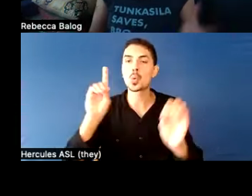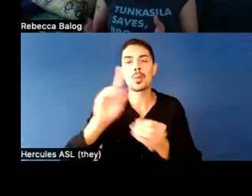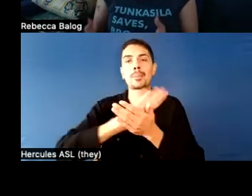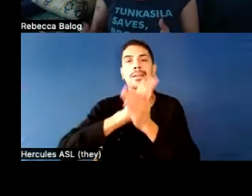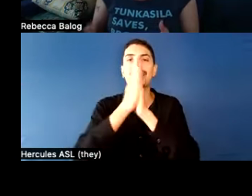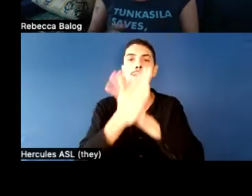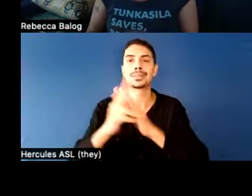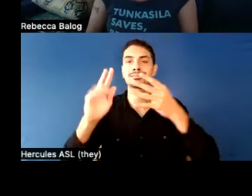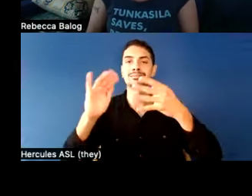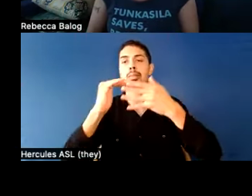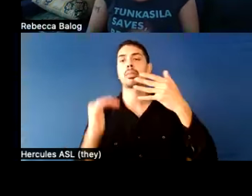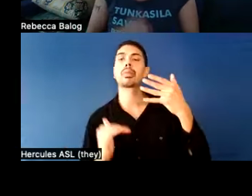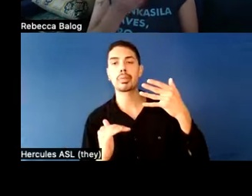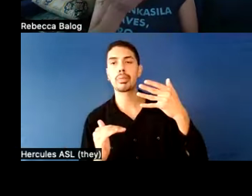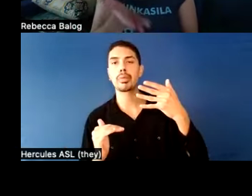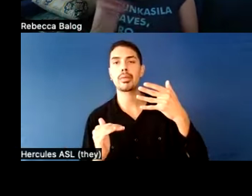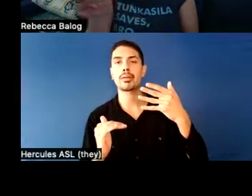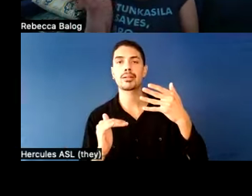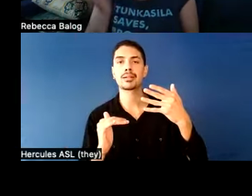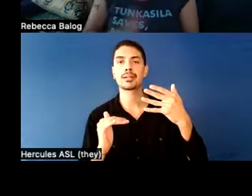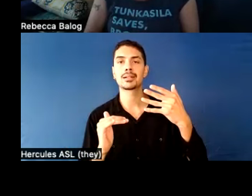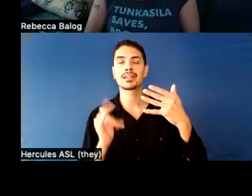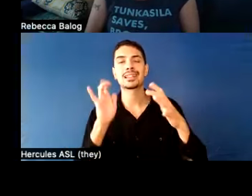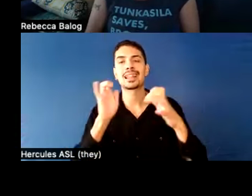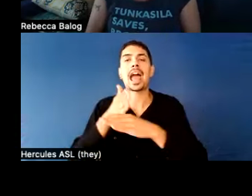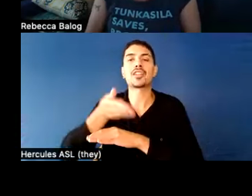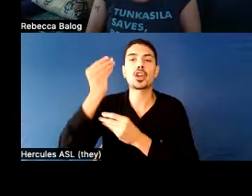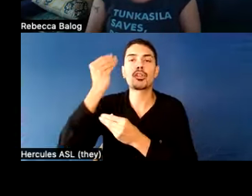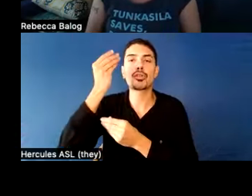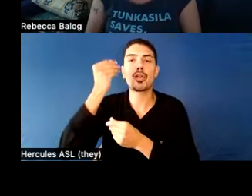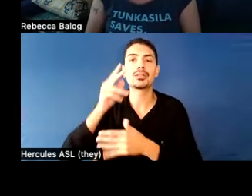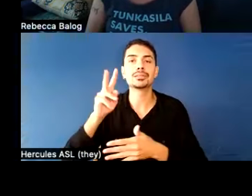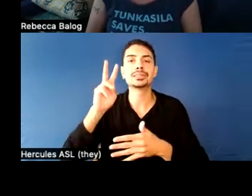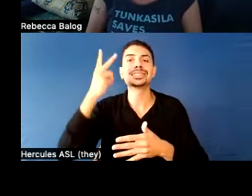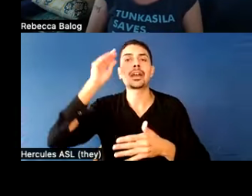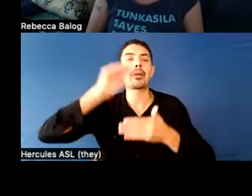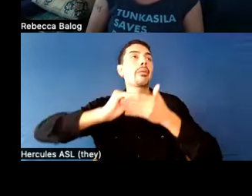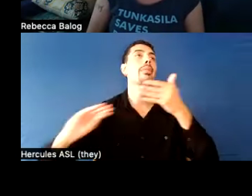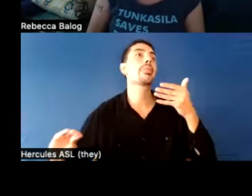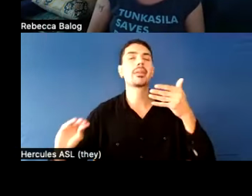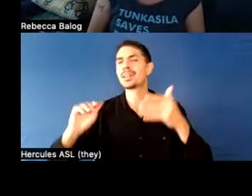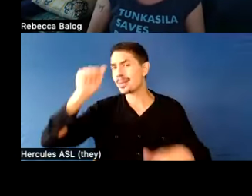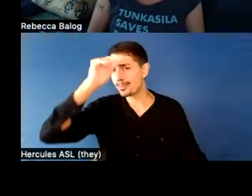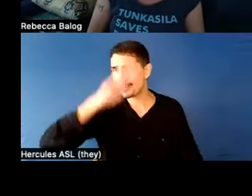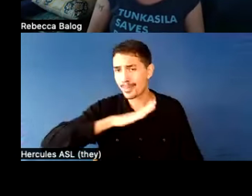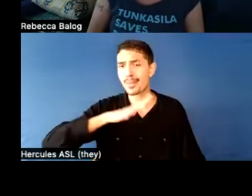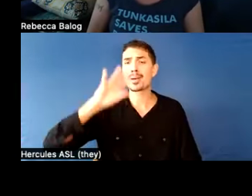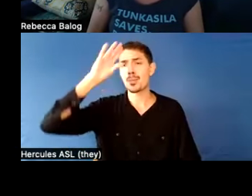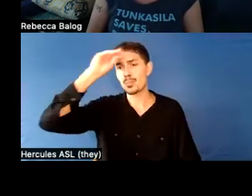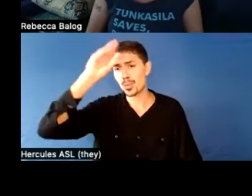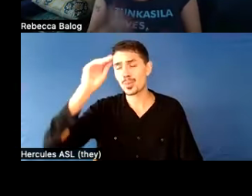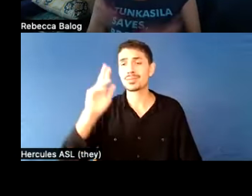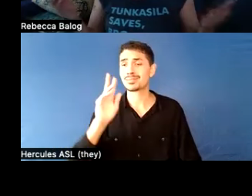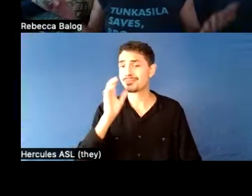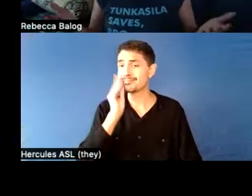we're being inclusive in that because men and boys do experience sexual violence. And who are the primary